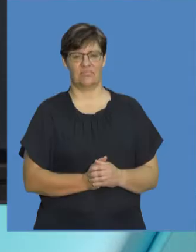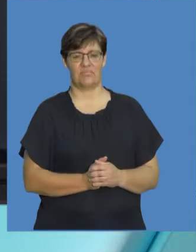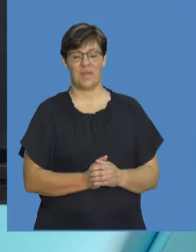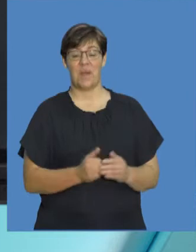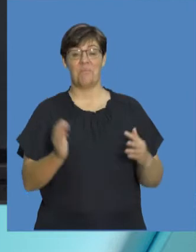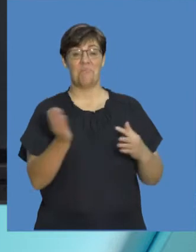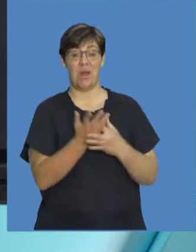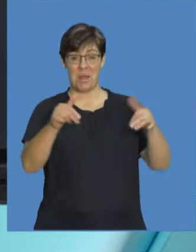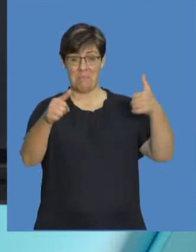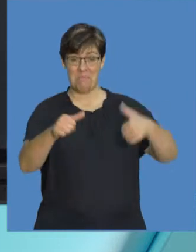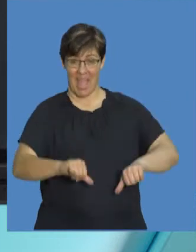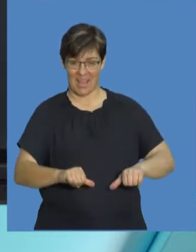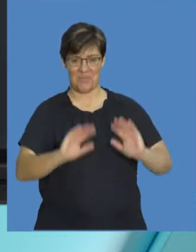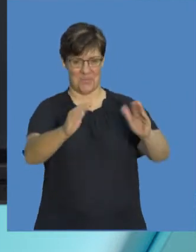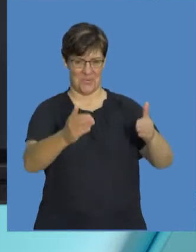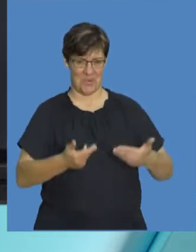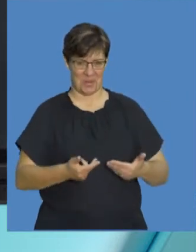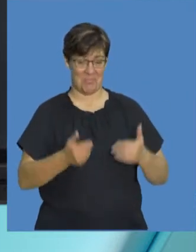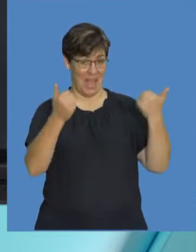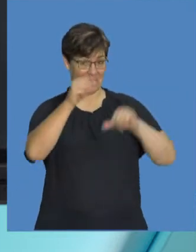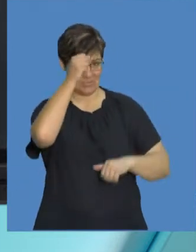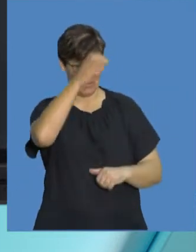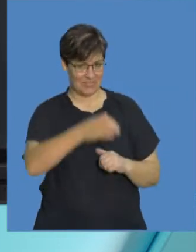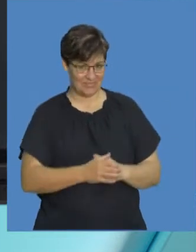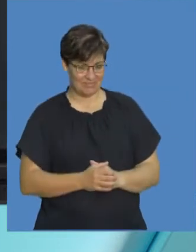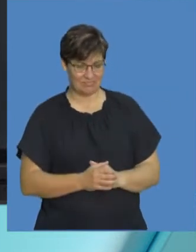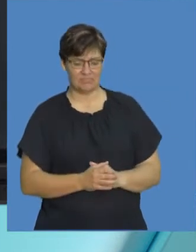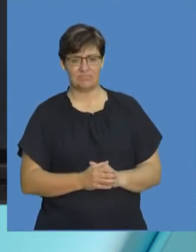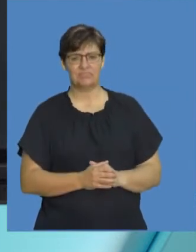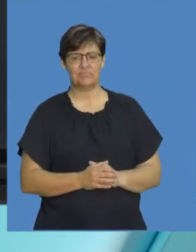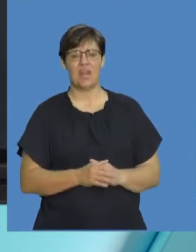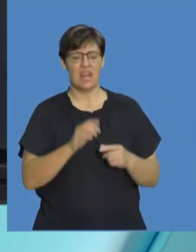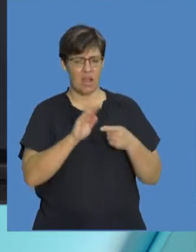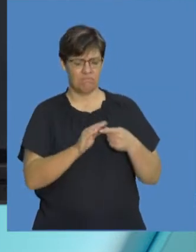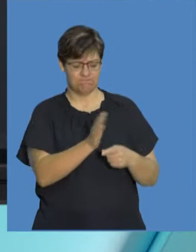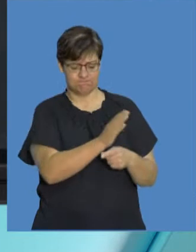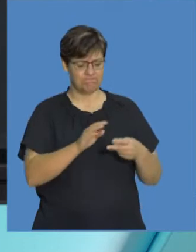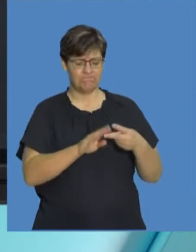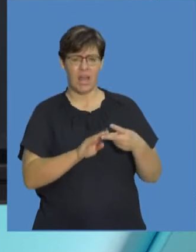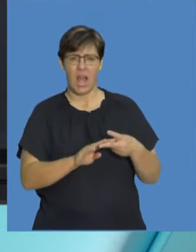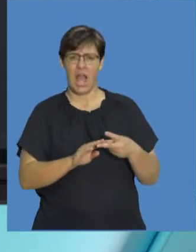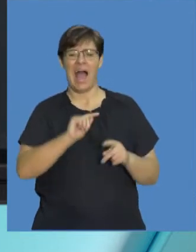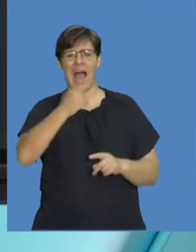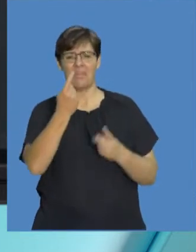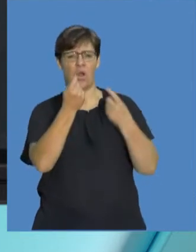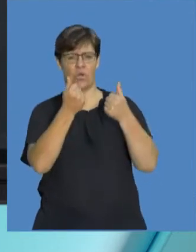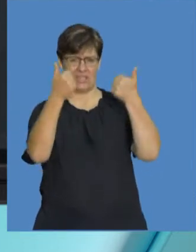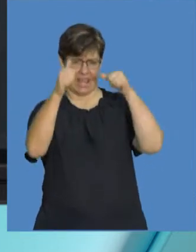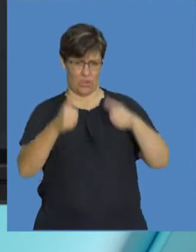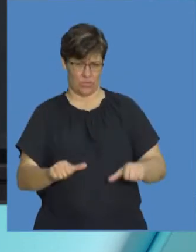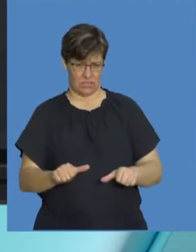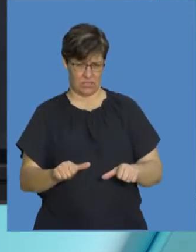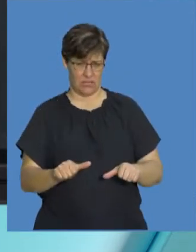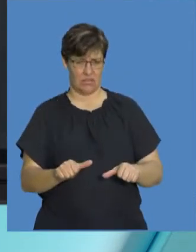welcome back, accounting boffins. Remember, we said we're going on to the other cost accounts, and we're going to show you once again